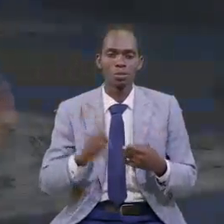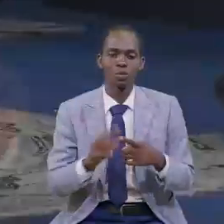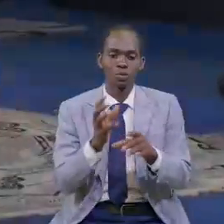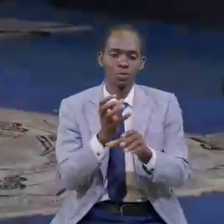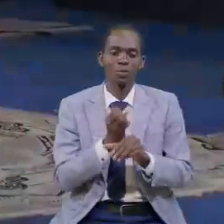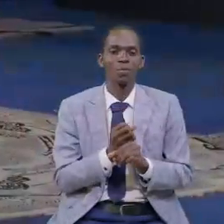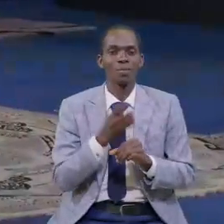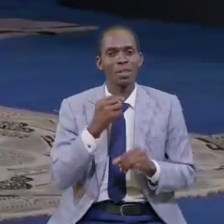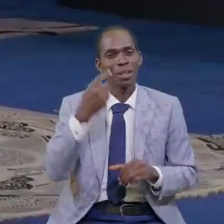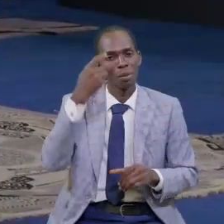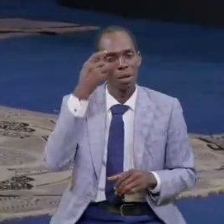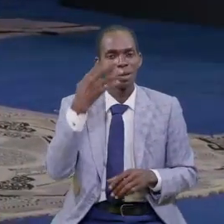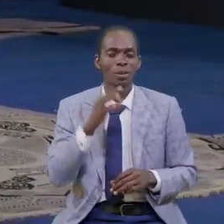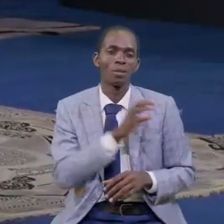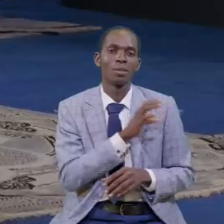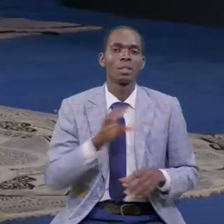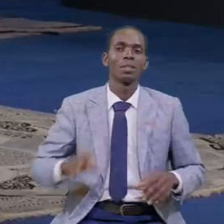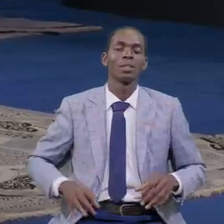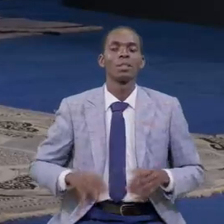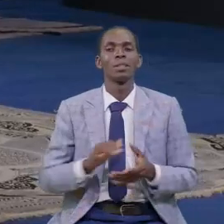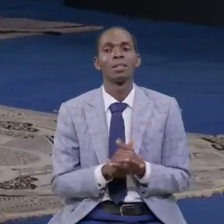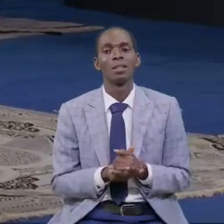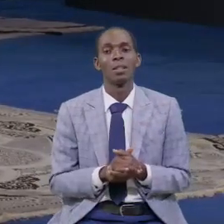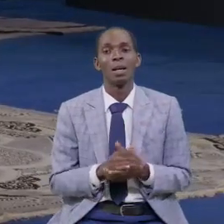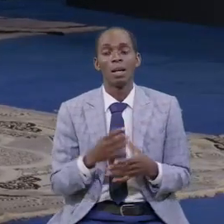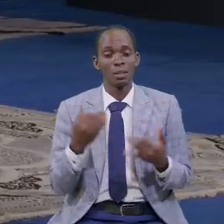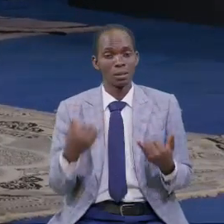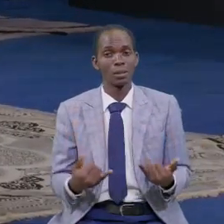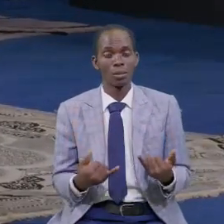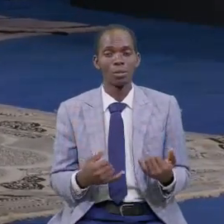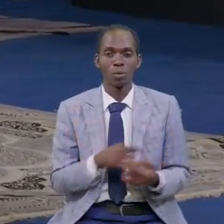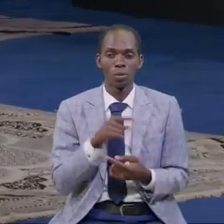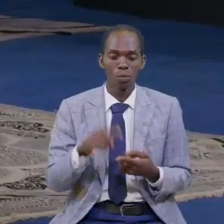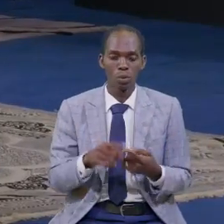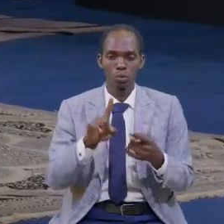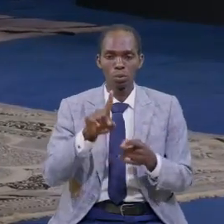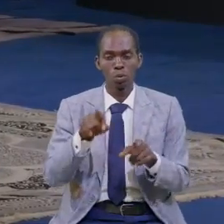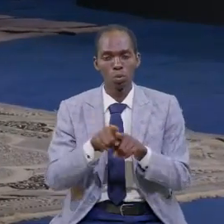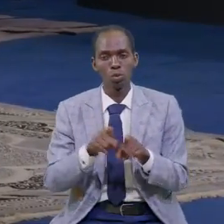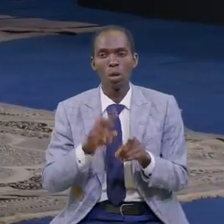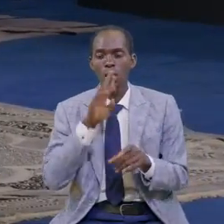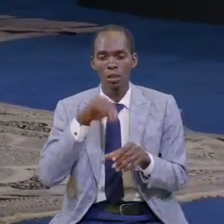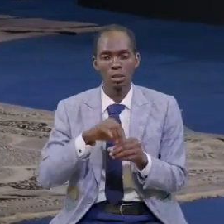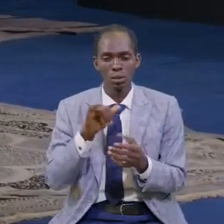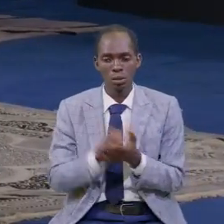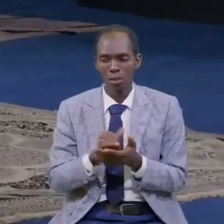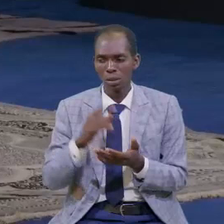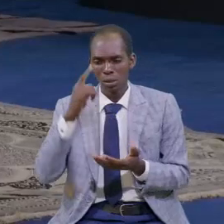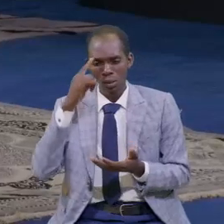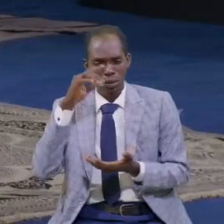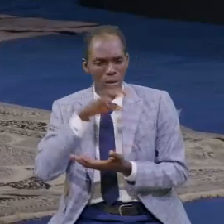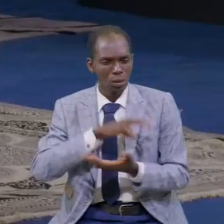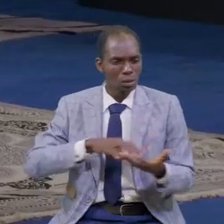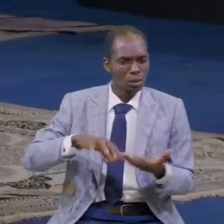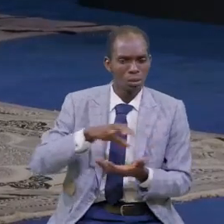of Christ. And you come to the crossroad. You can take the mind of that hero, the mind